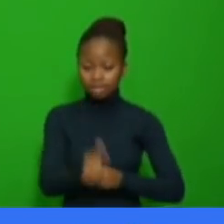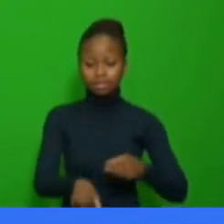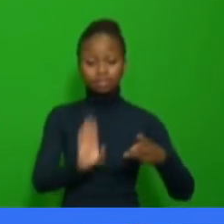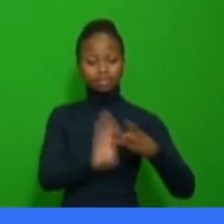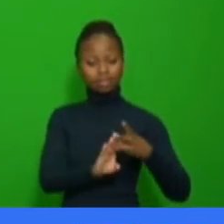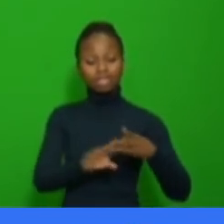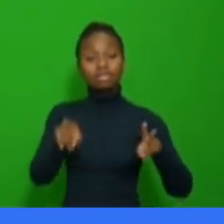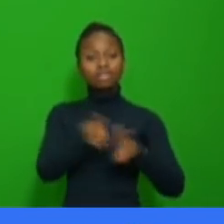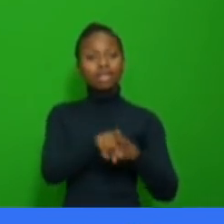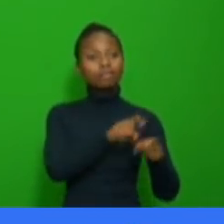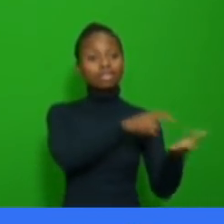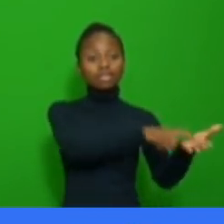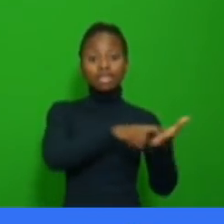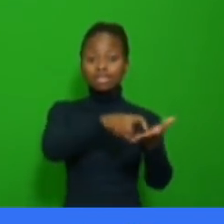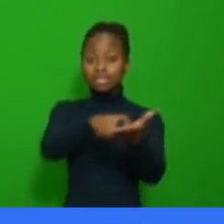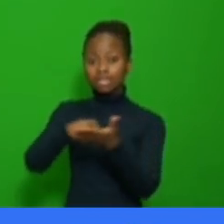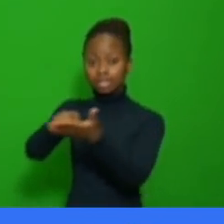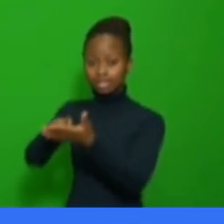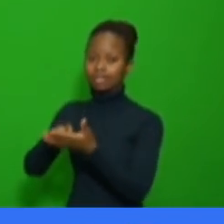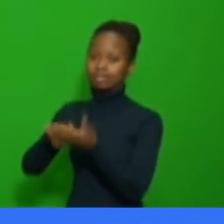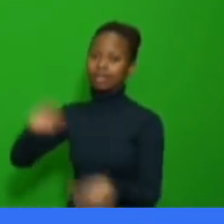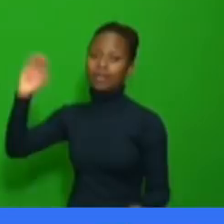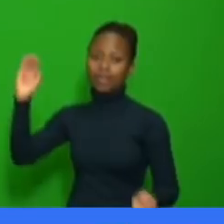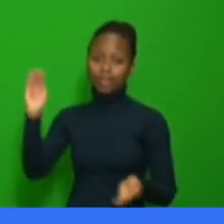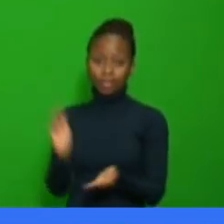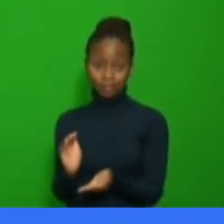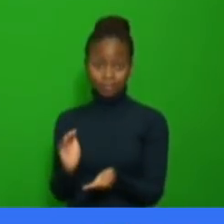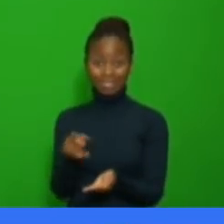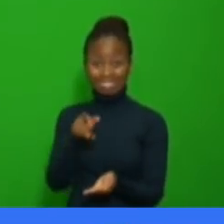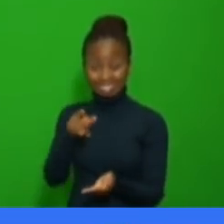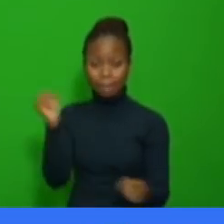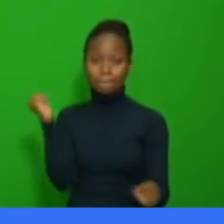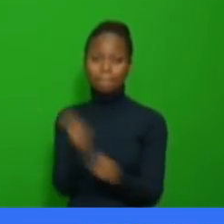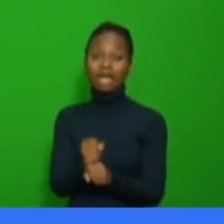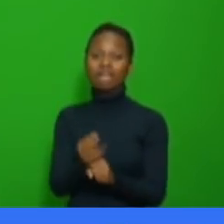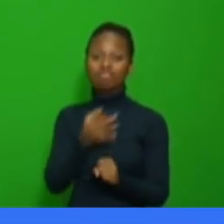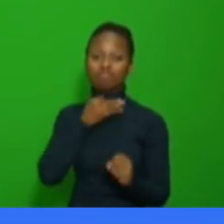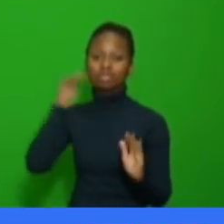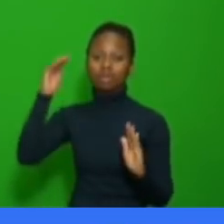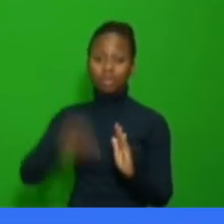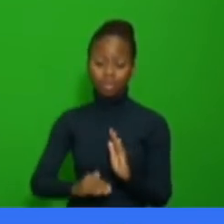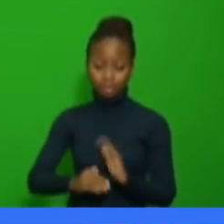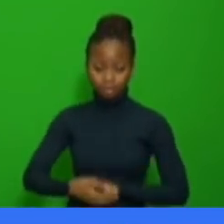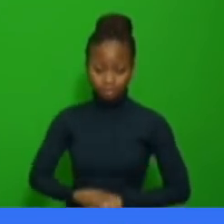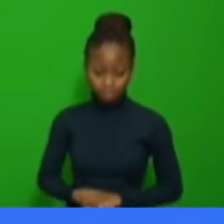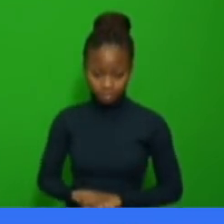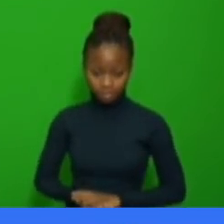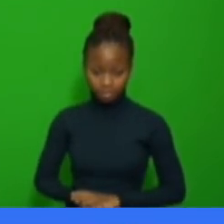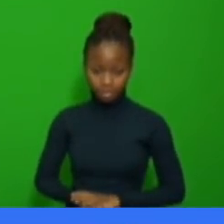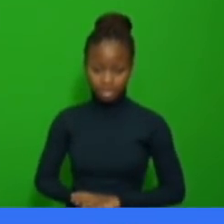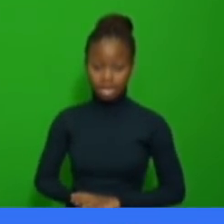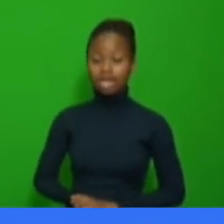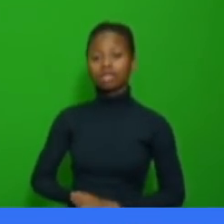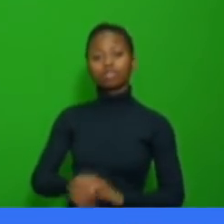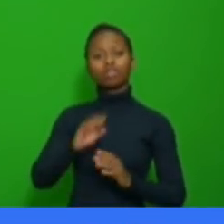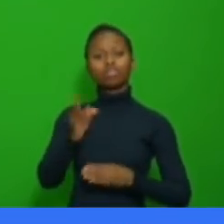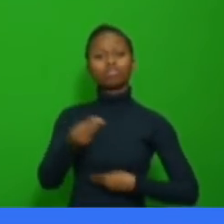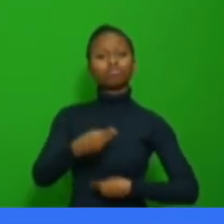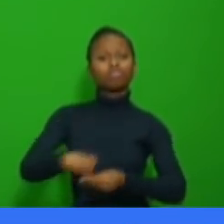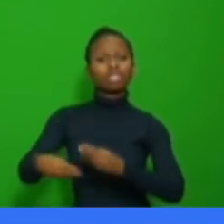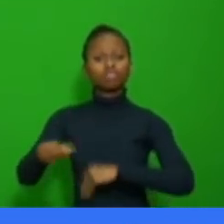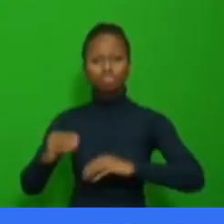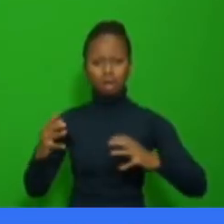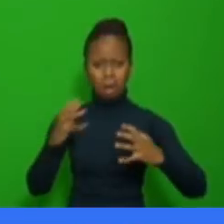certain state-owned enterprises will continue to limit investment prospects. The escalation of trade